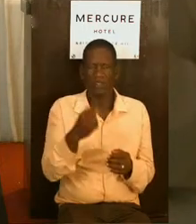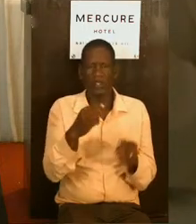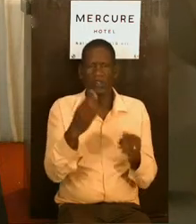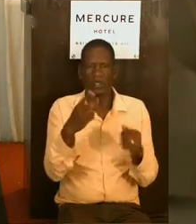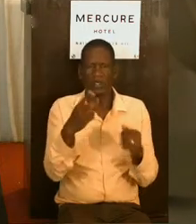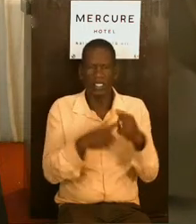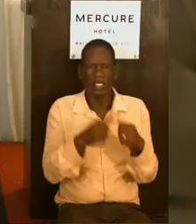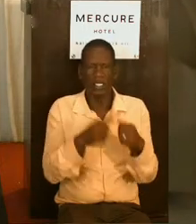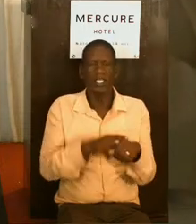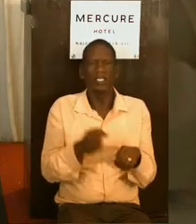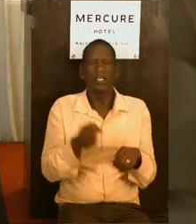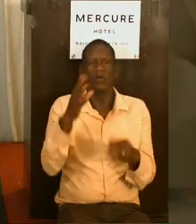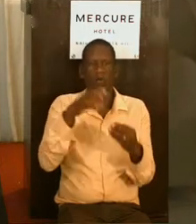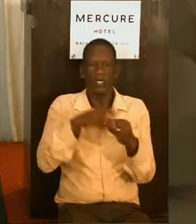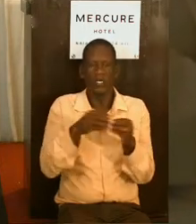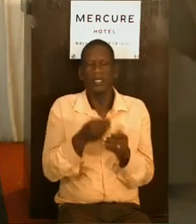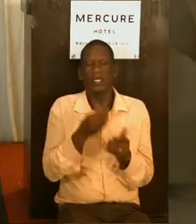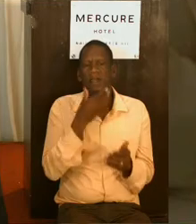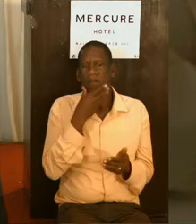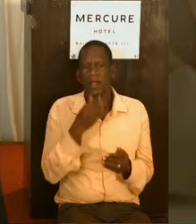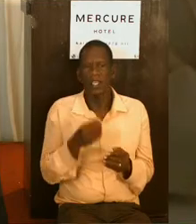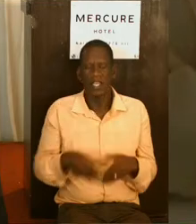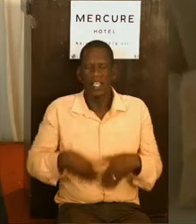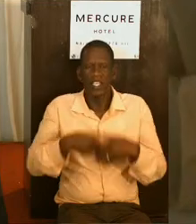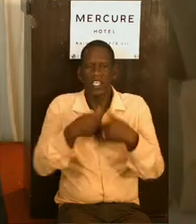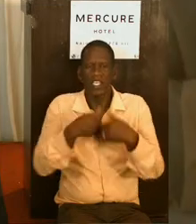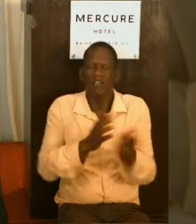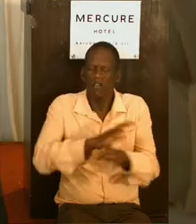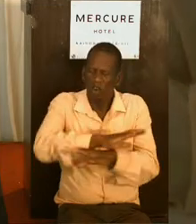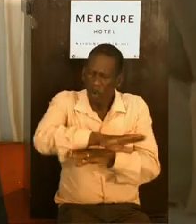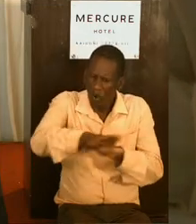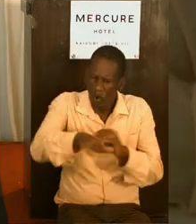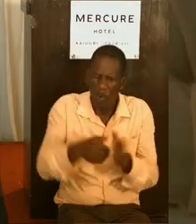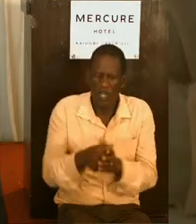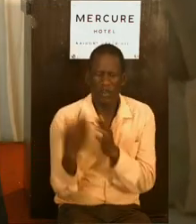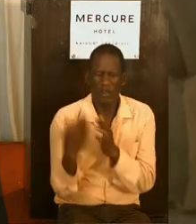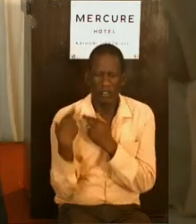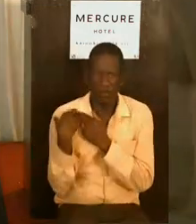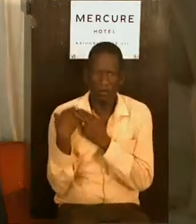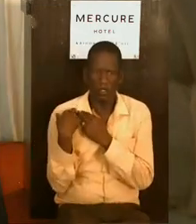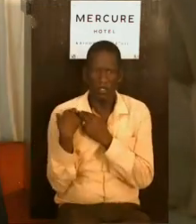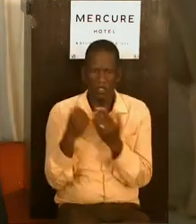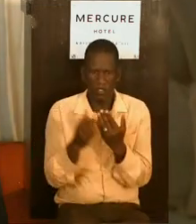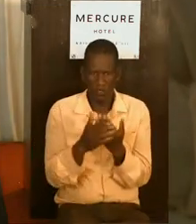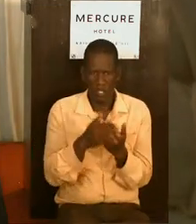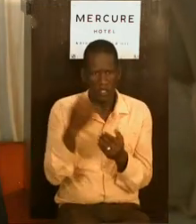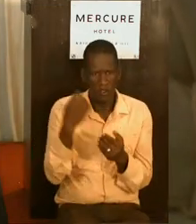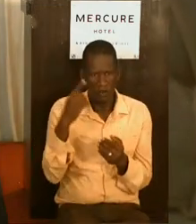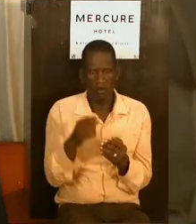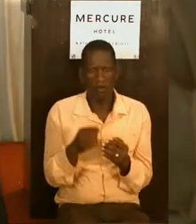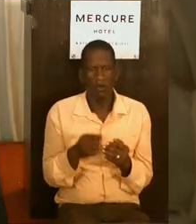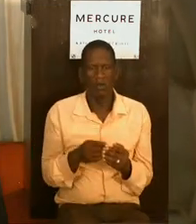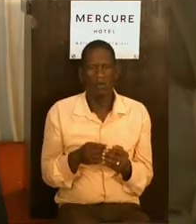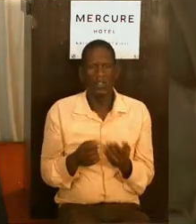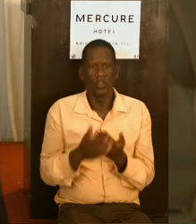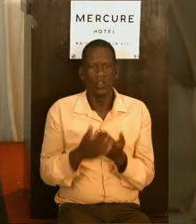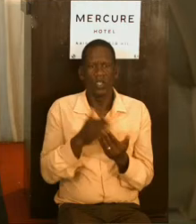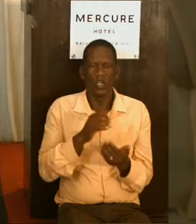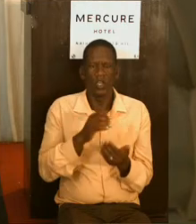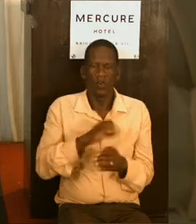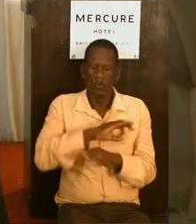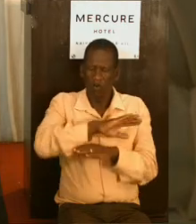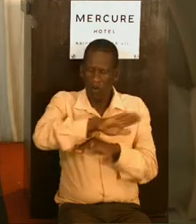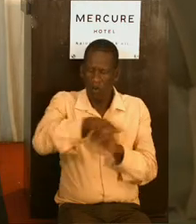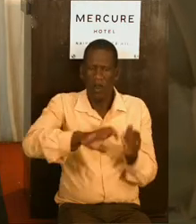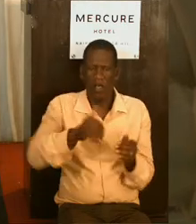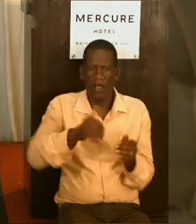when God created man he gave him all responsibility to take care of of in